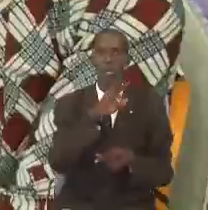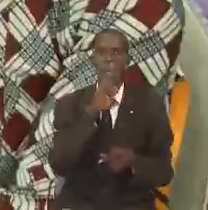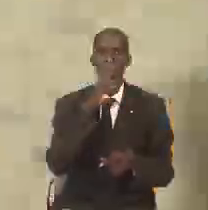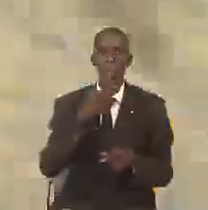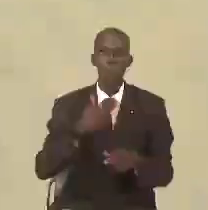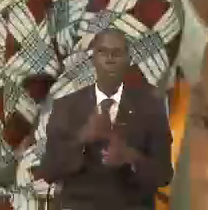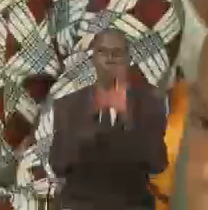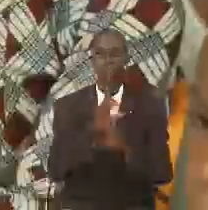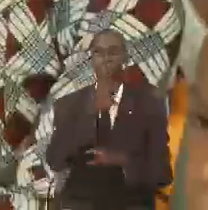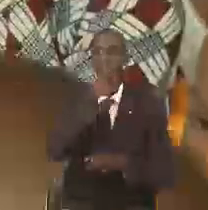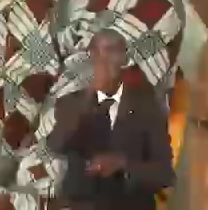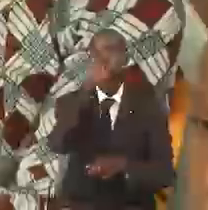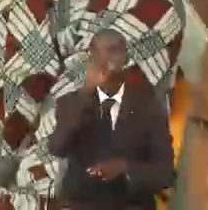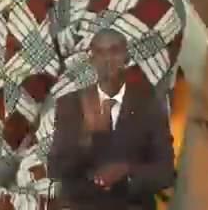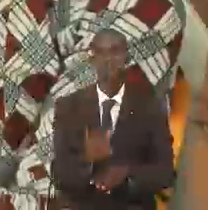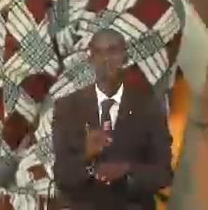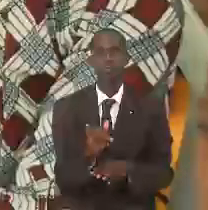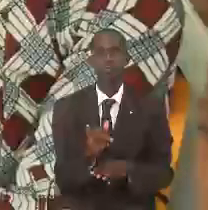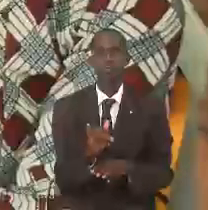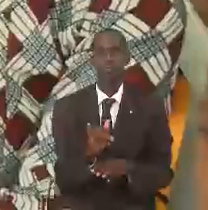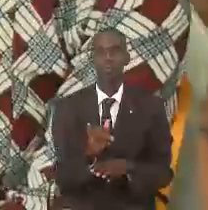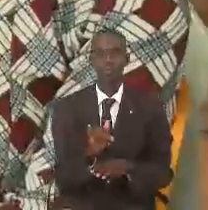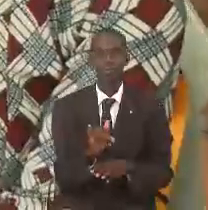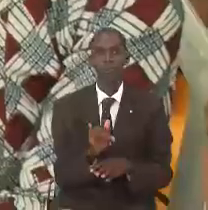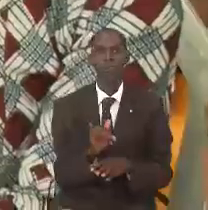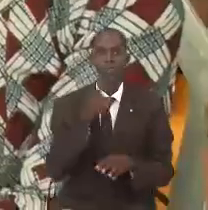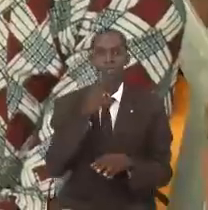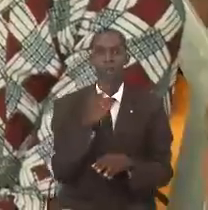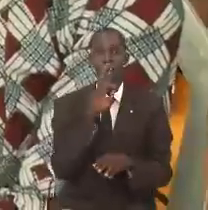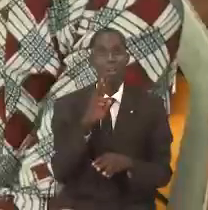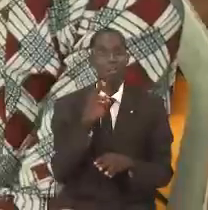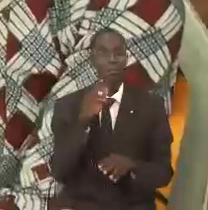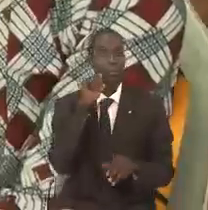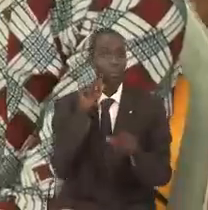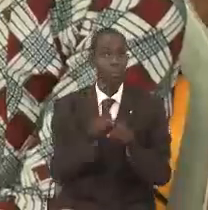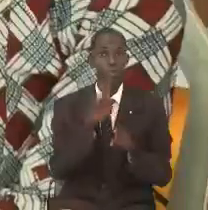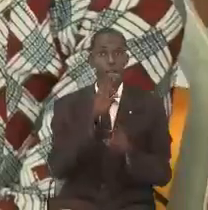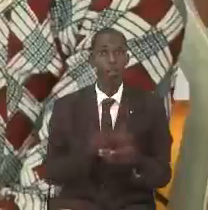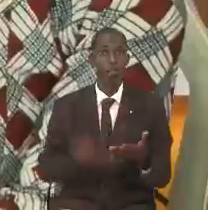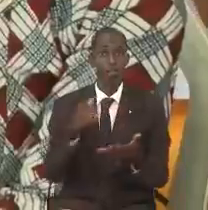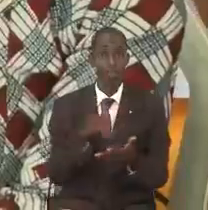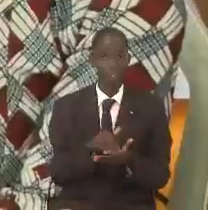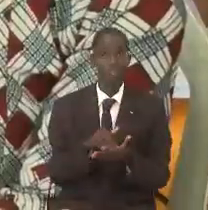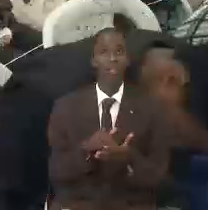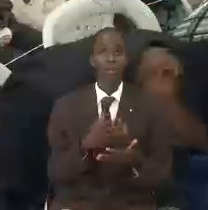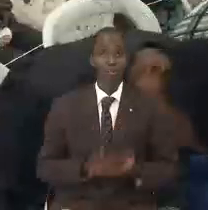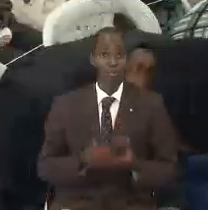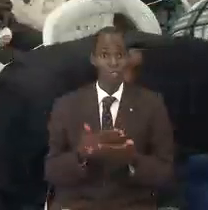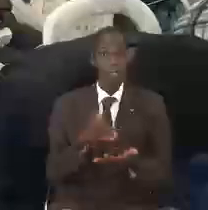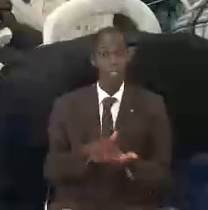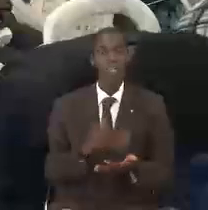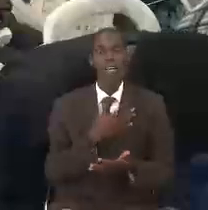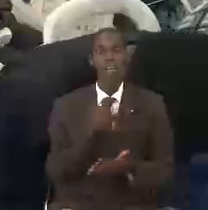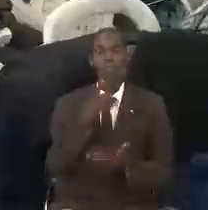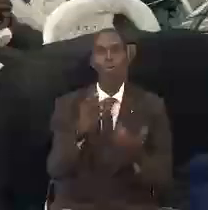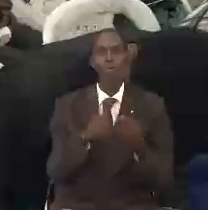indeed. Sister, you are born again and you have conviction and you want to be ready for the coming of